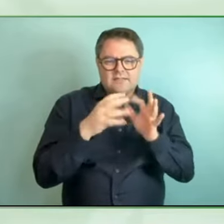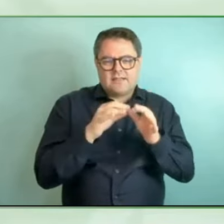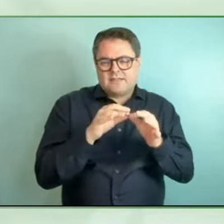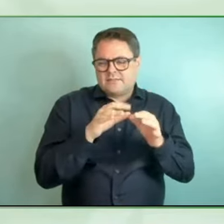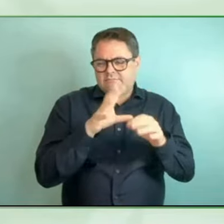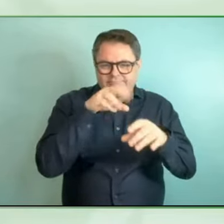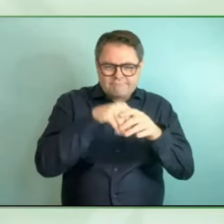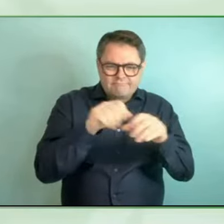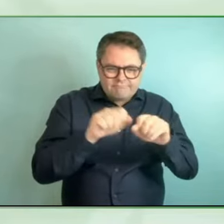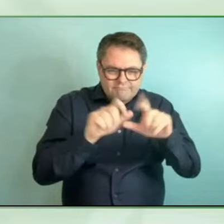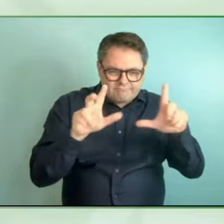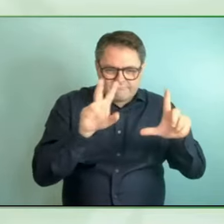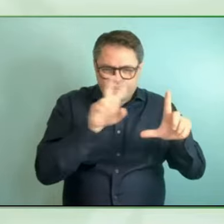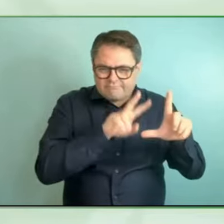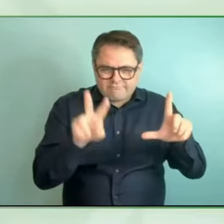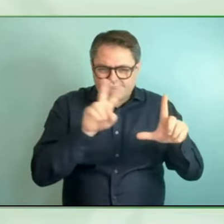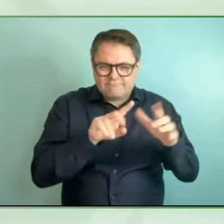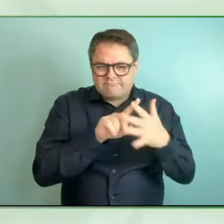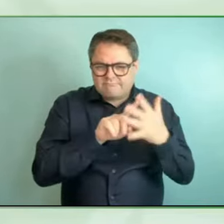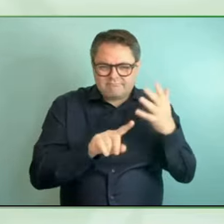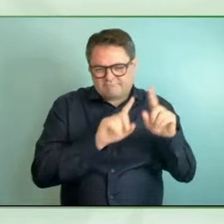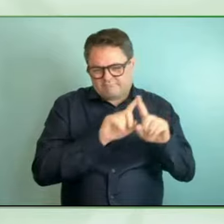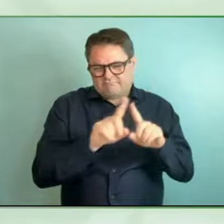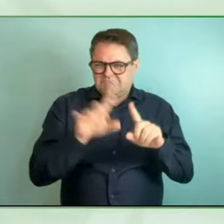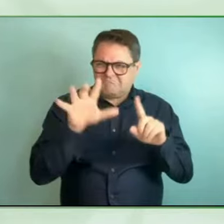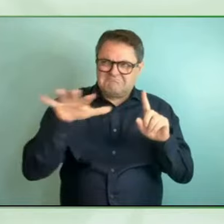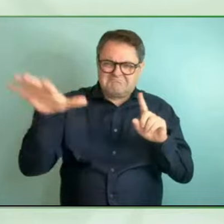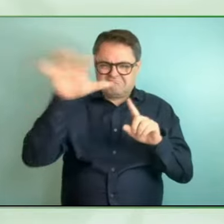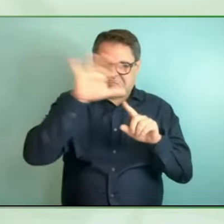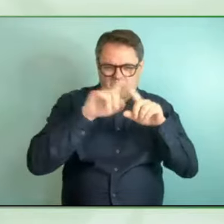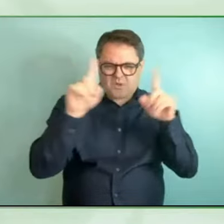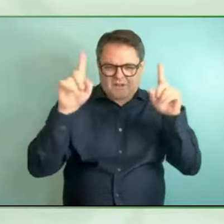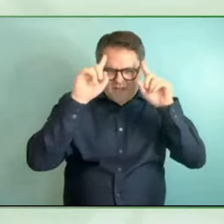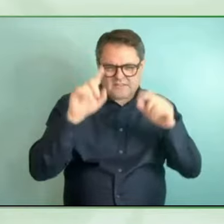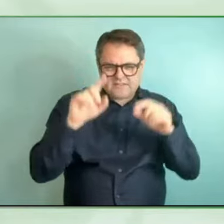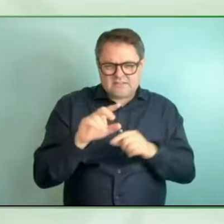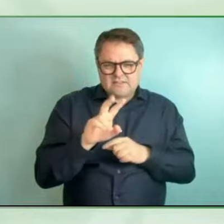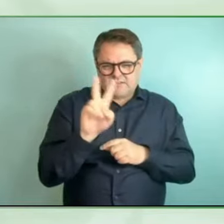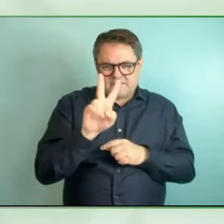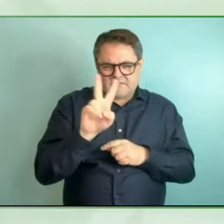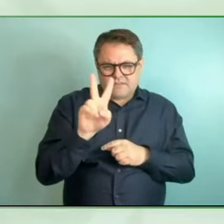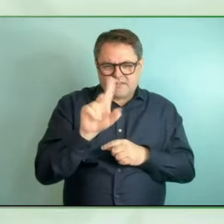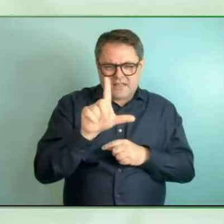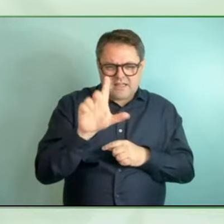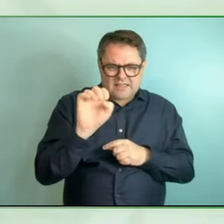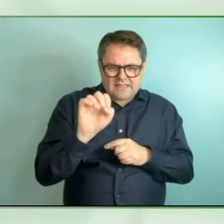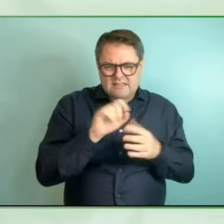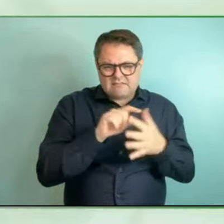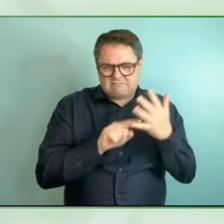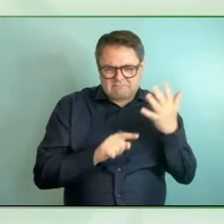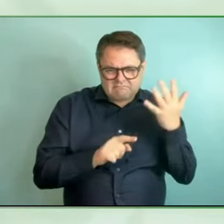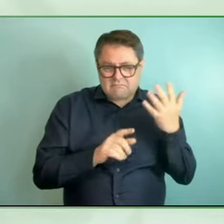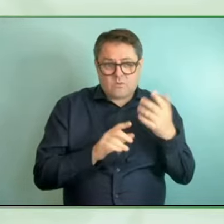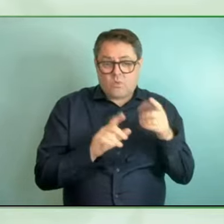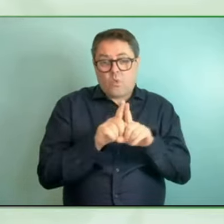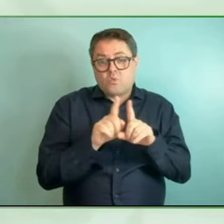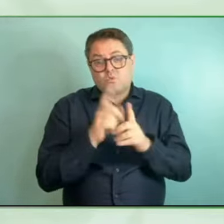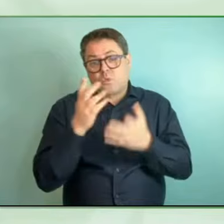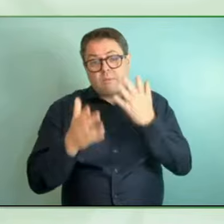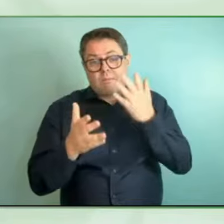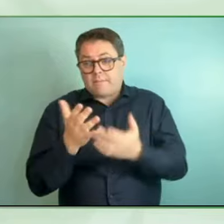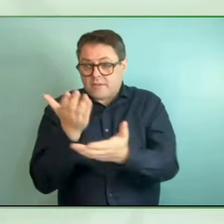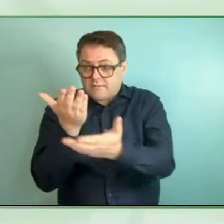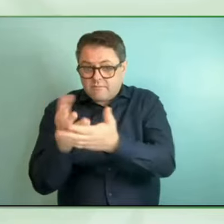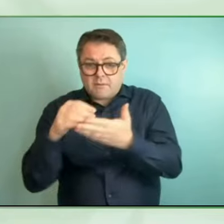software also that is used by the university for many things, invoices, payment, etc., that